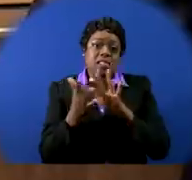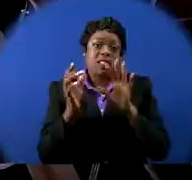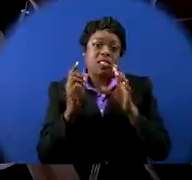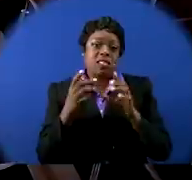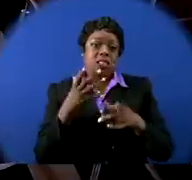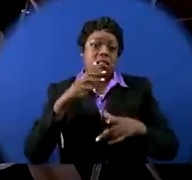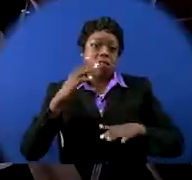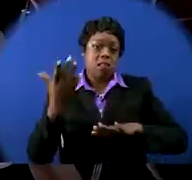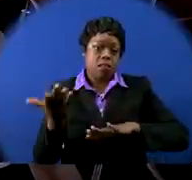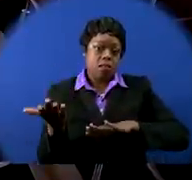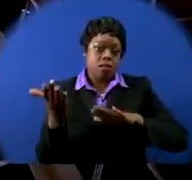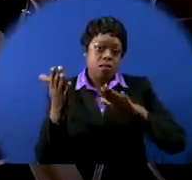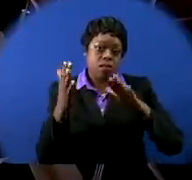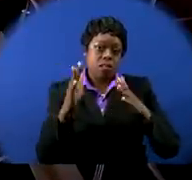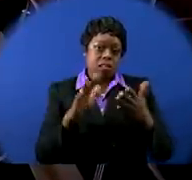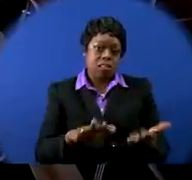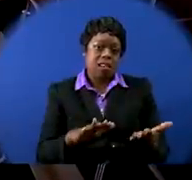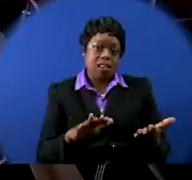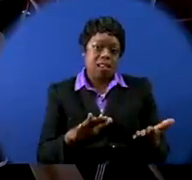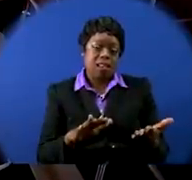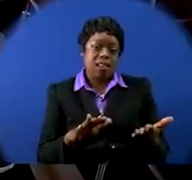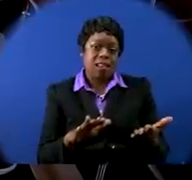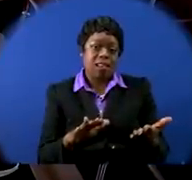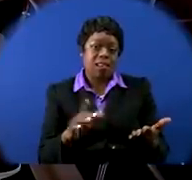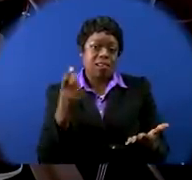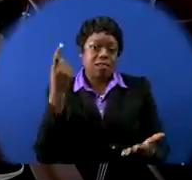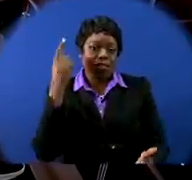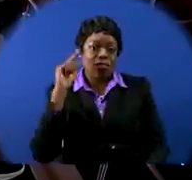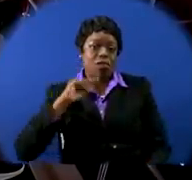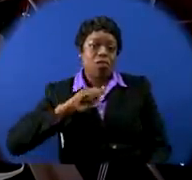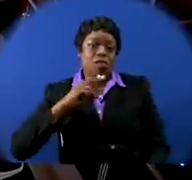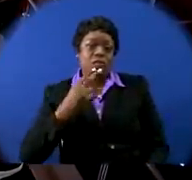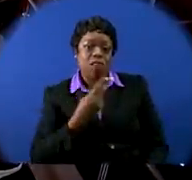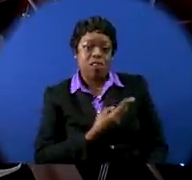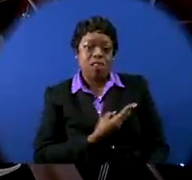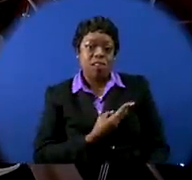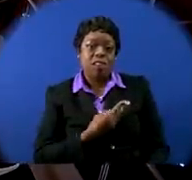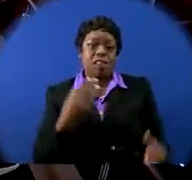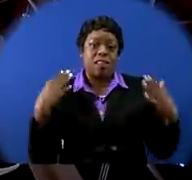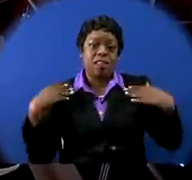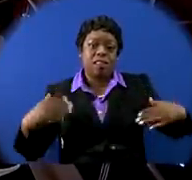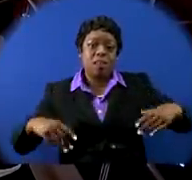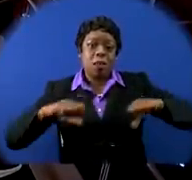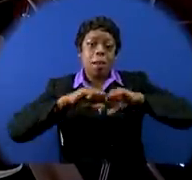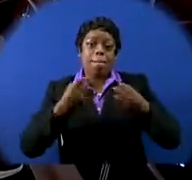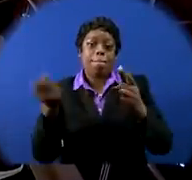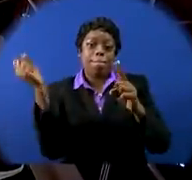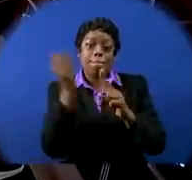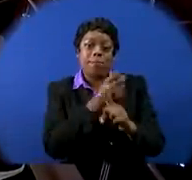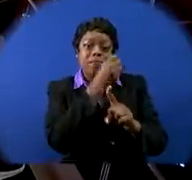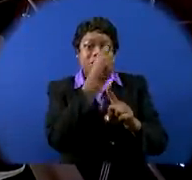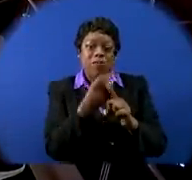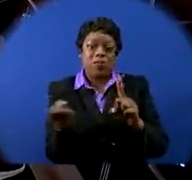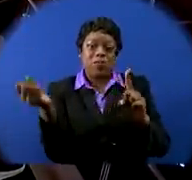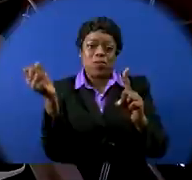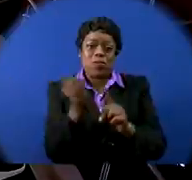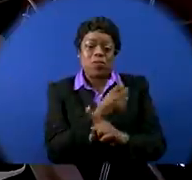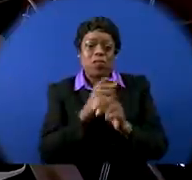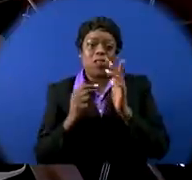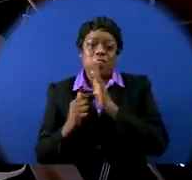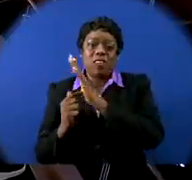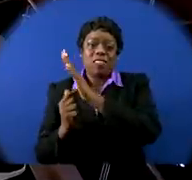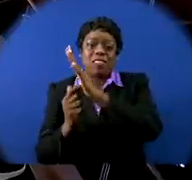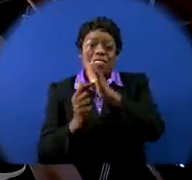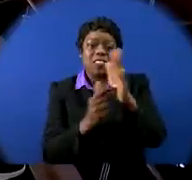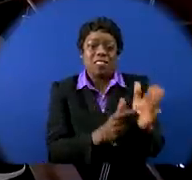were yet sinners, Christ died for us. His body was broken, beaten, battered, and bruised to prove his love